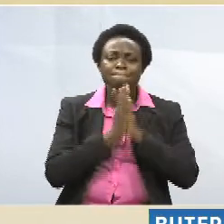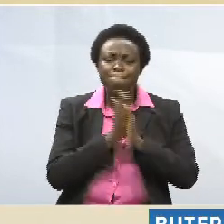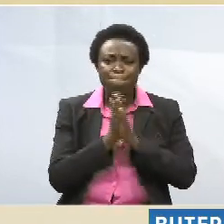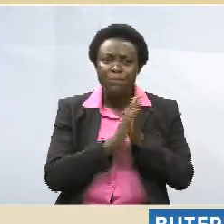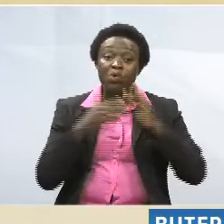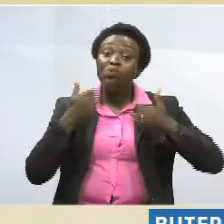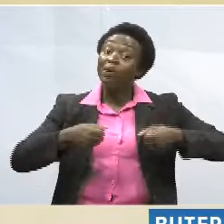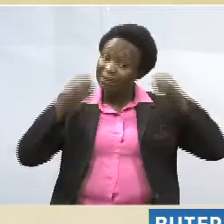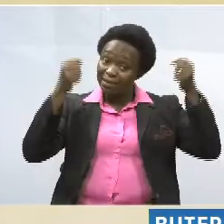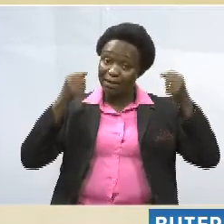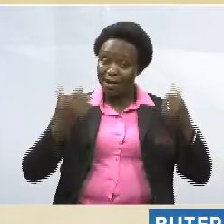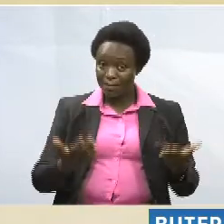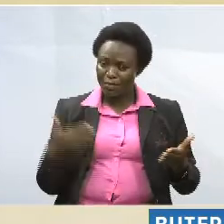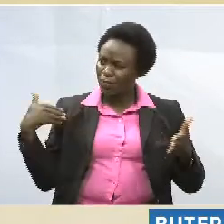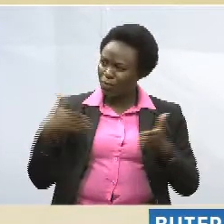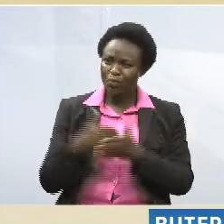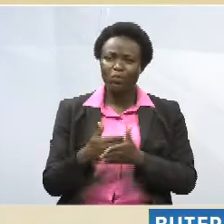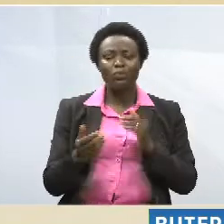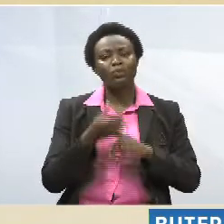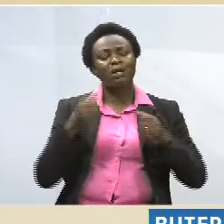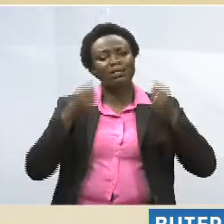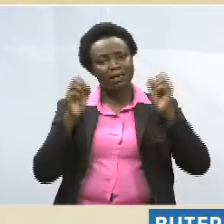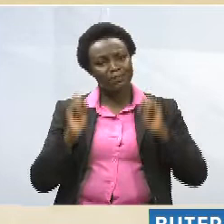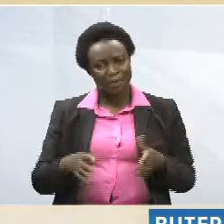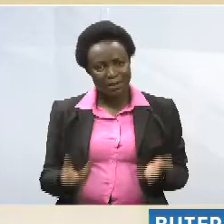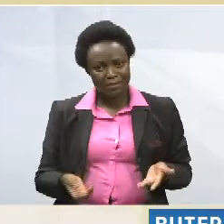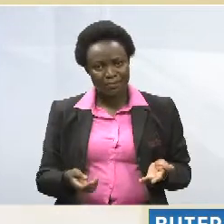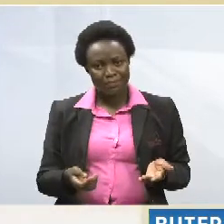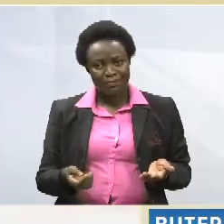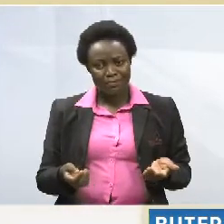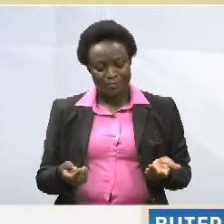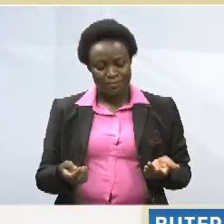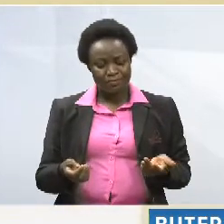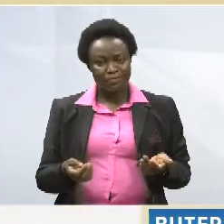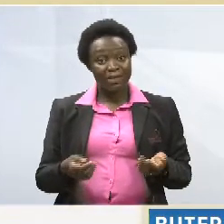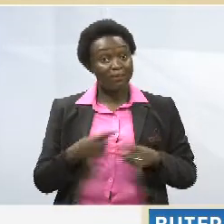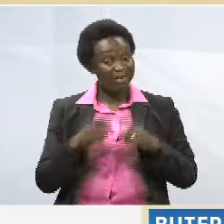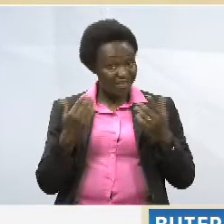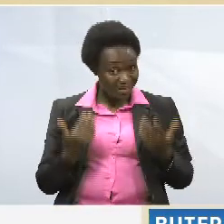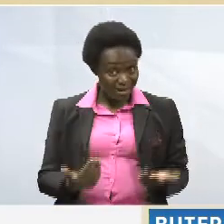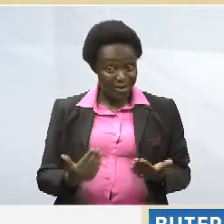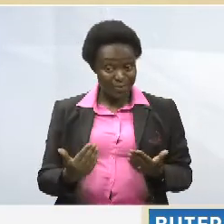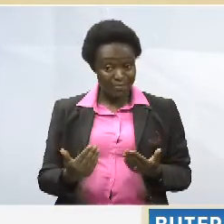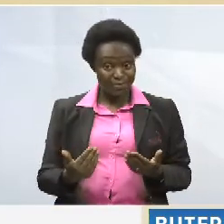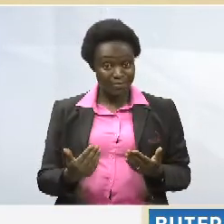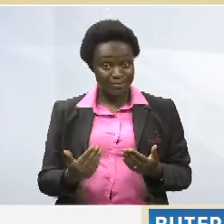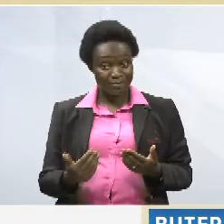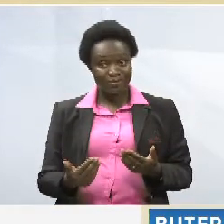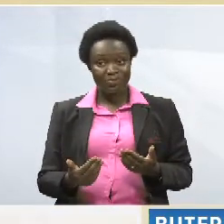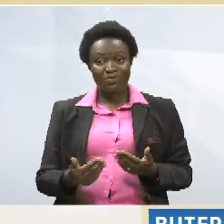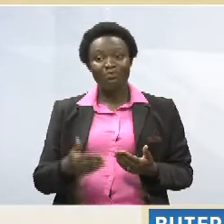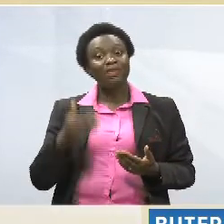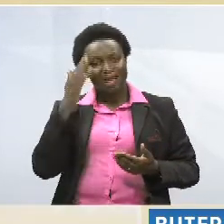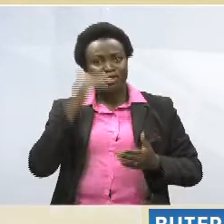ekikopo. Tumaze akaseera nga tetukyafuna ku kikopo, naye ku luno manyi injini